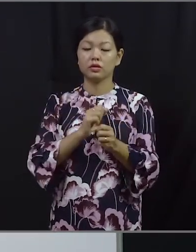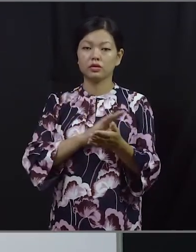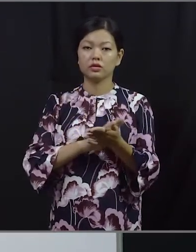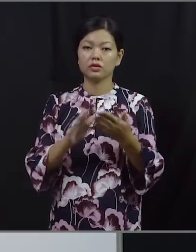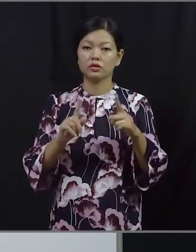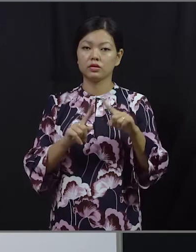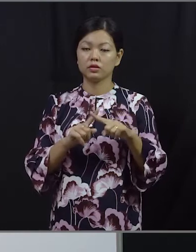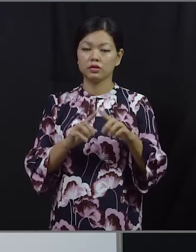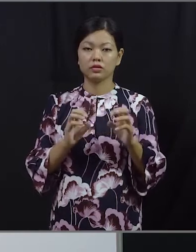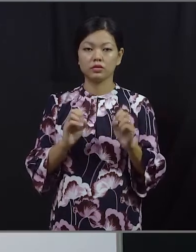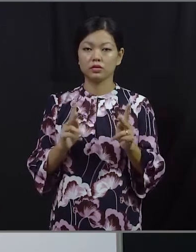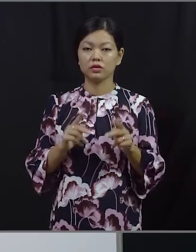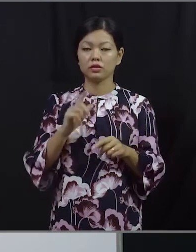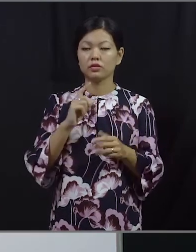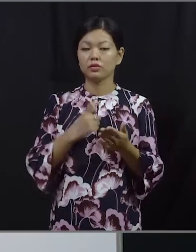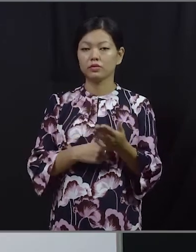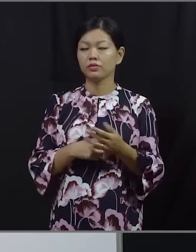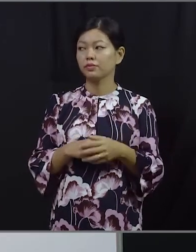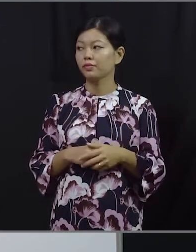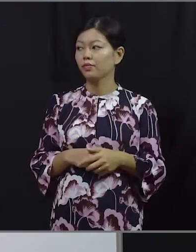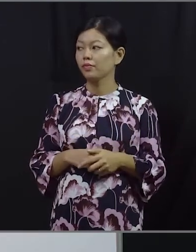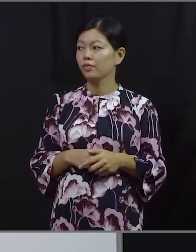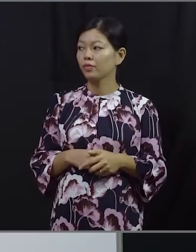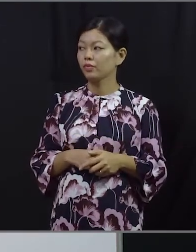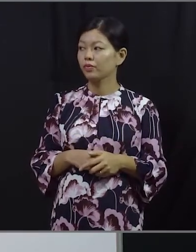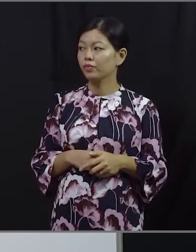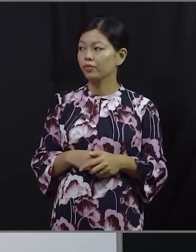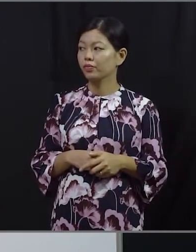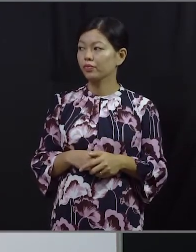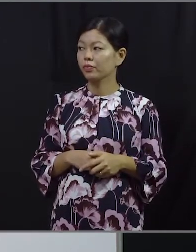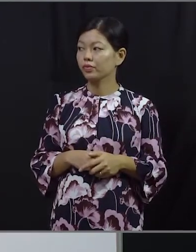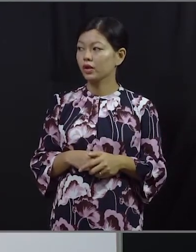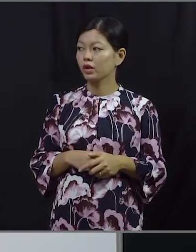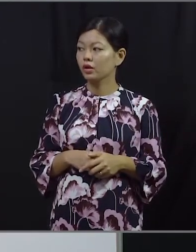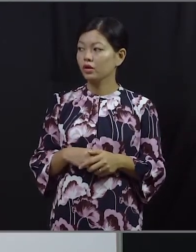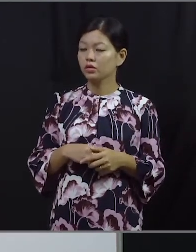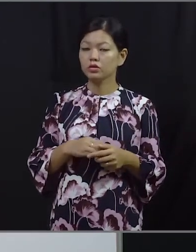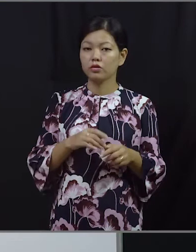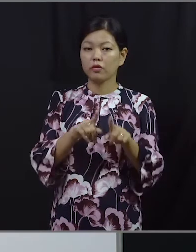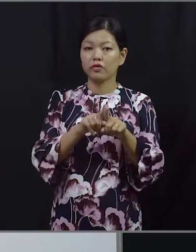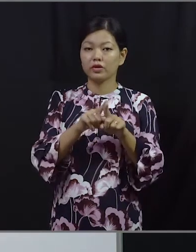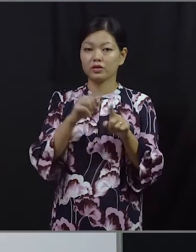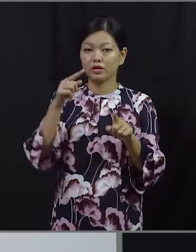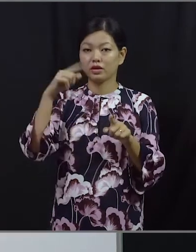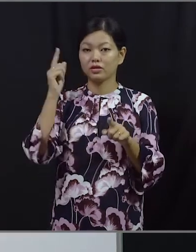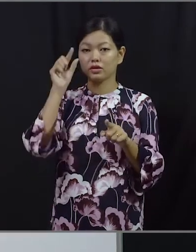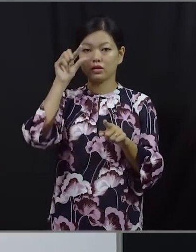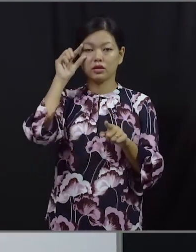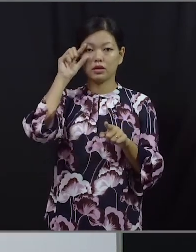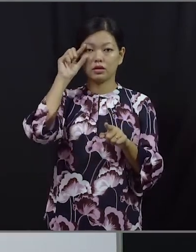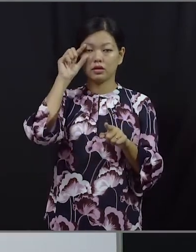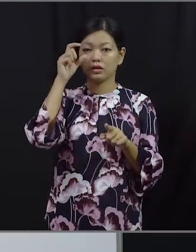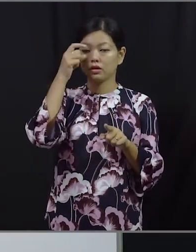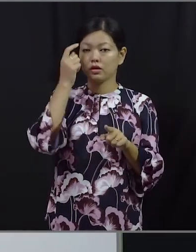here. Okay. So, from this side you can visualize the image, and here is the image formation